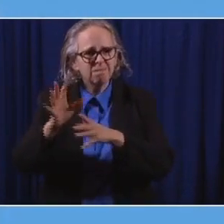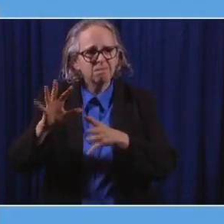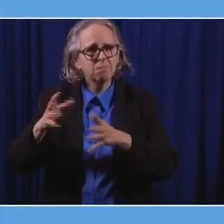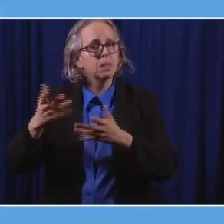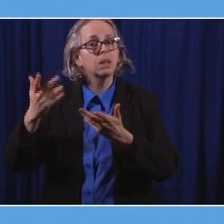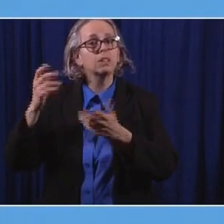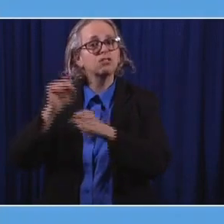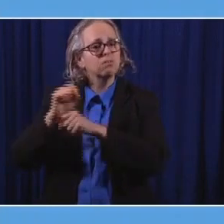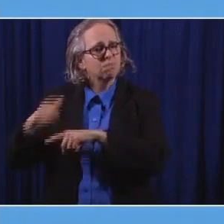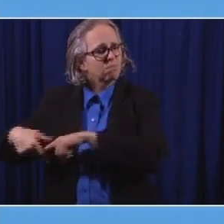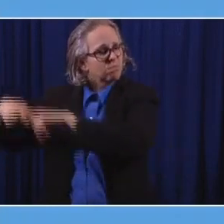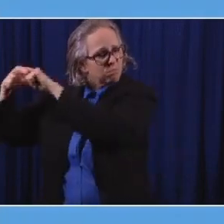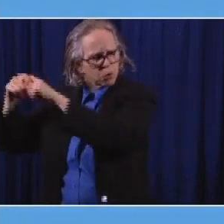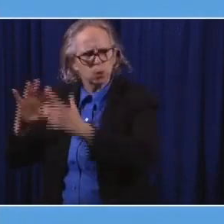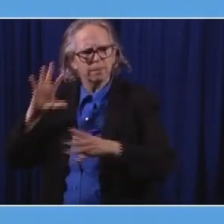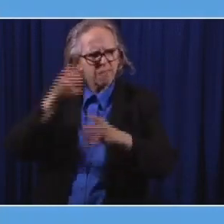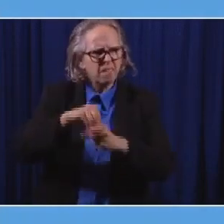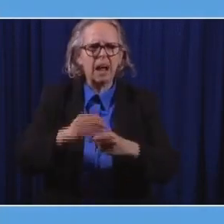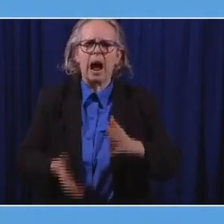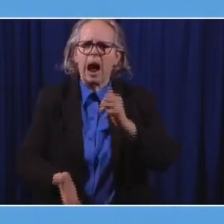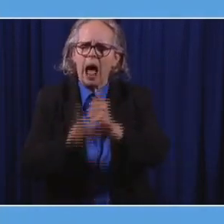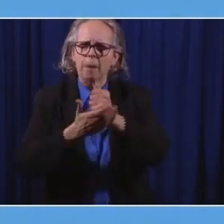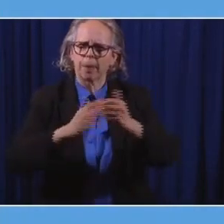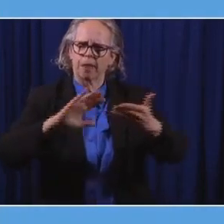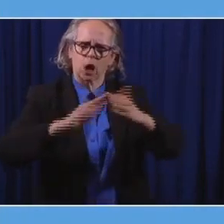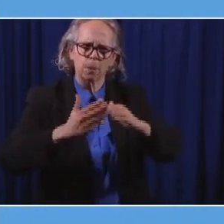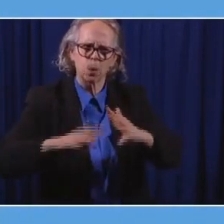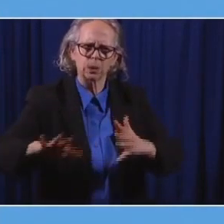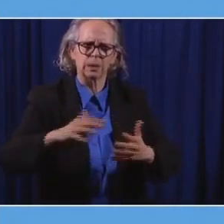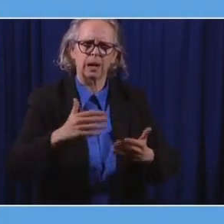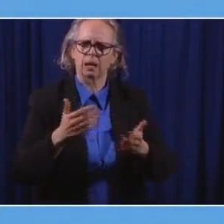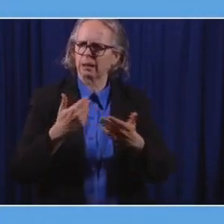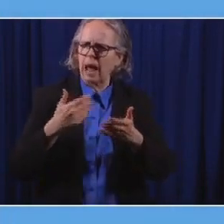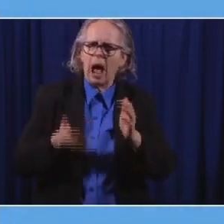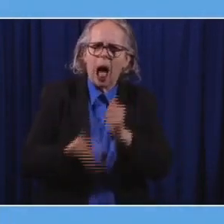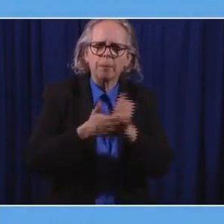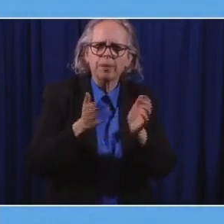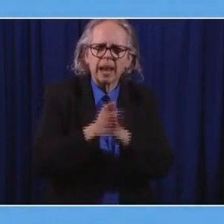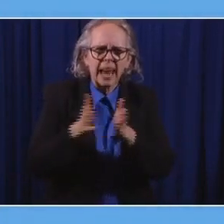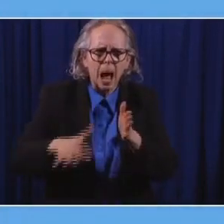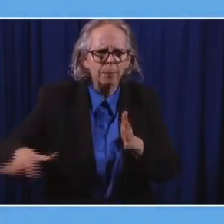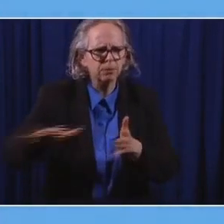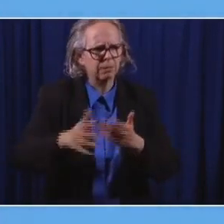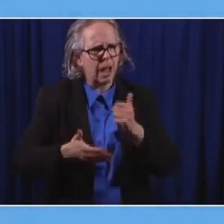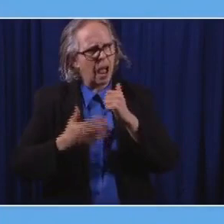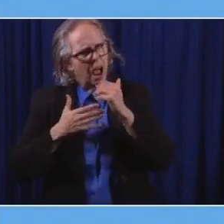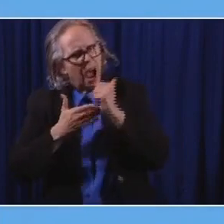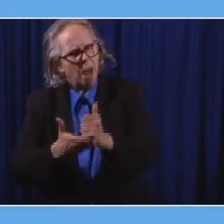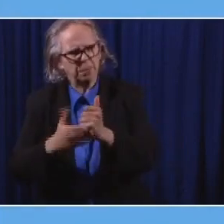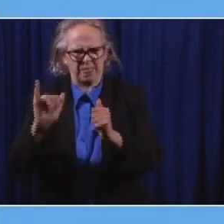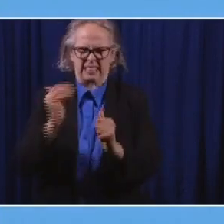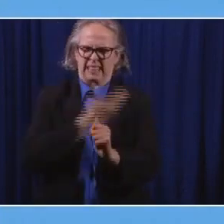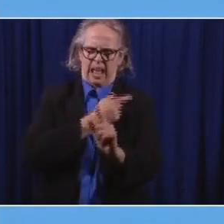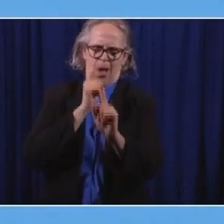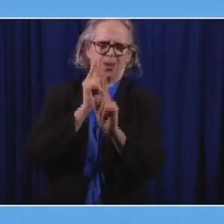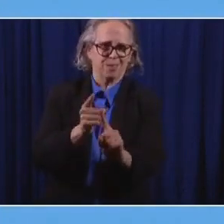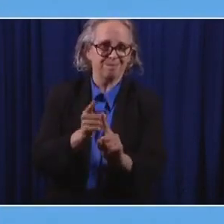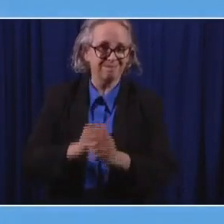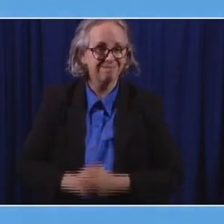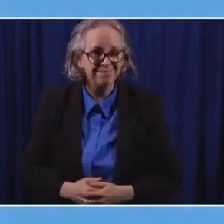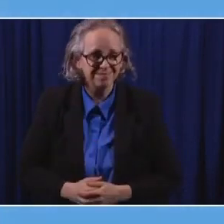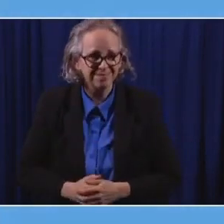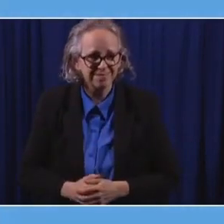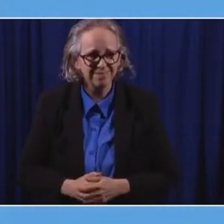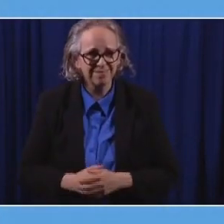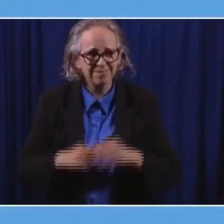their communities, help out their neighbors. They're raising their hand to work with the Guard to help out when they're most needed.